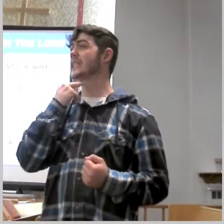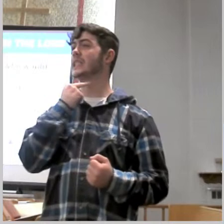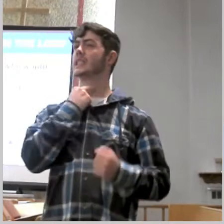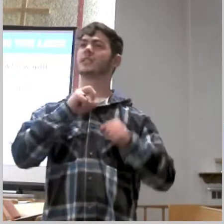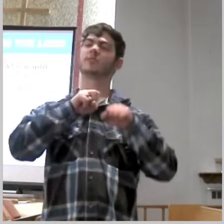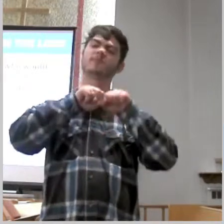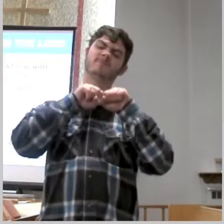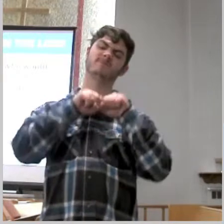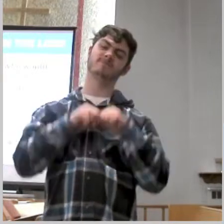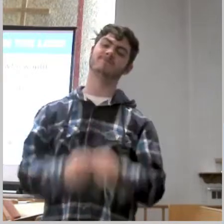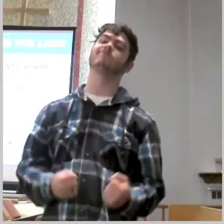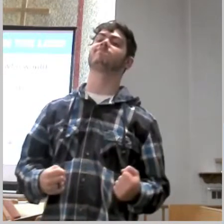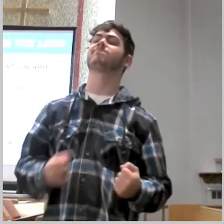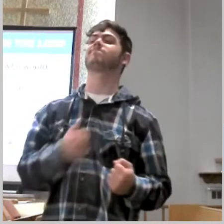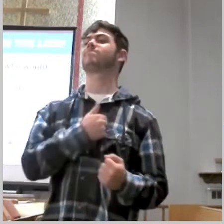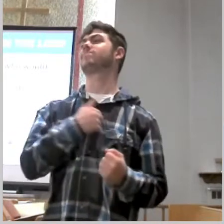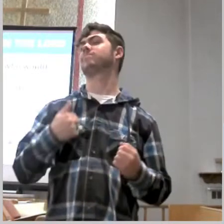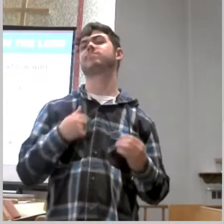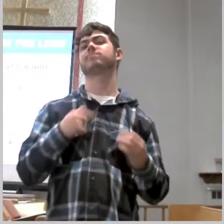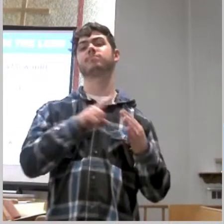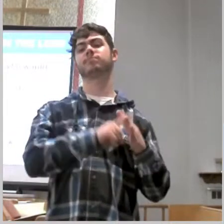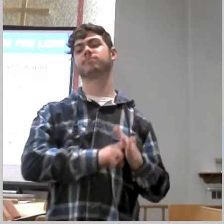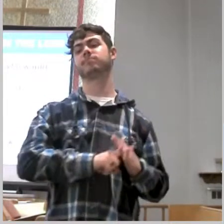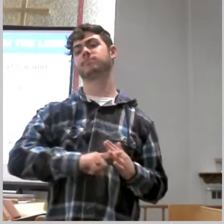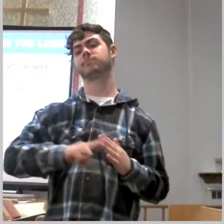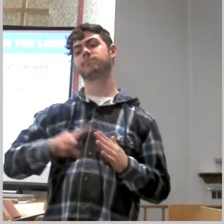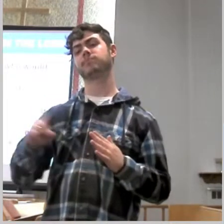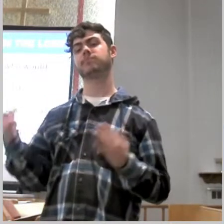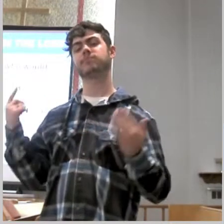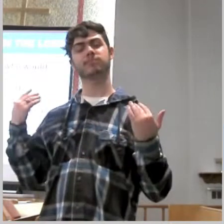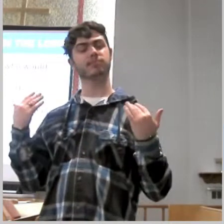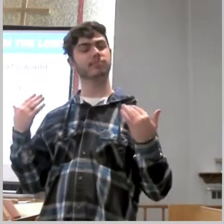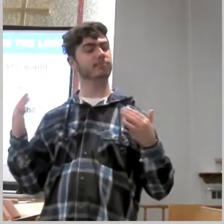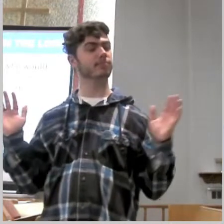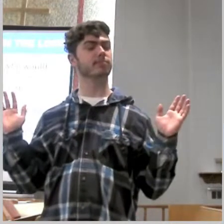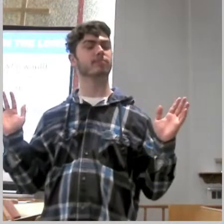love. The snare is broken and we have